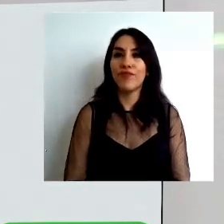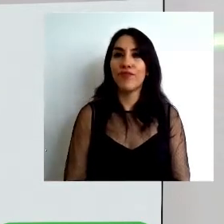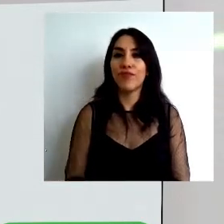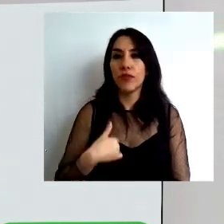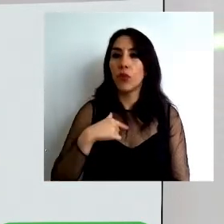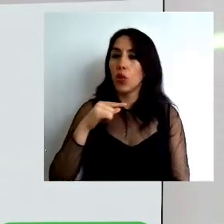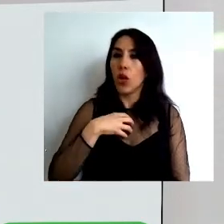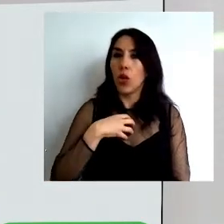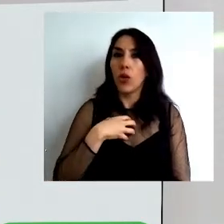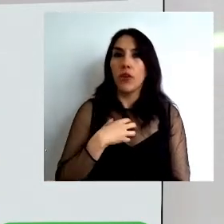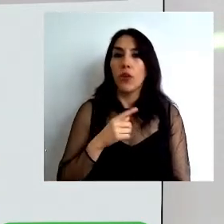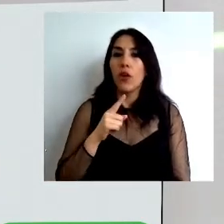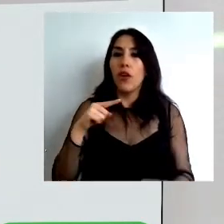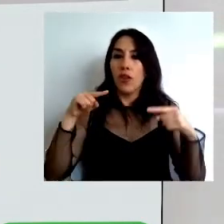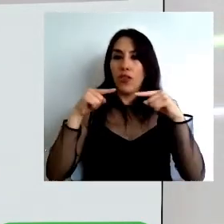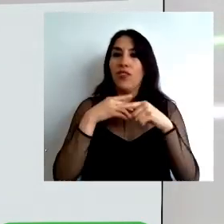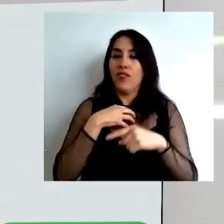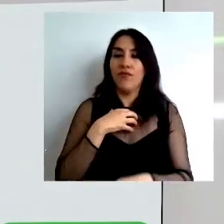Make sure you have a somehow